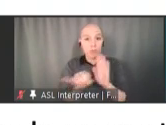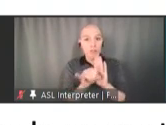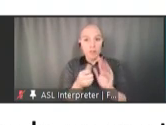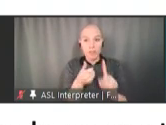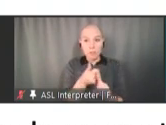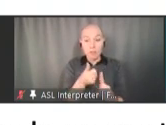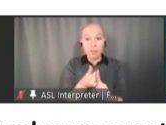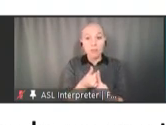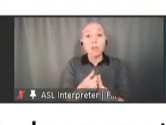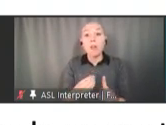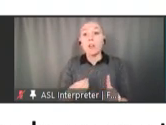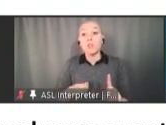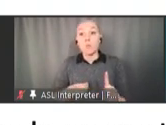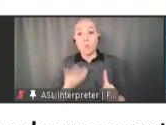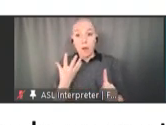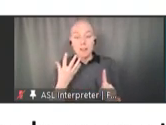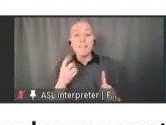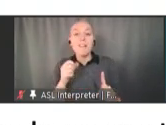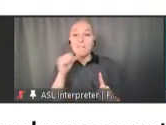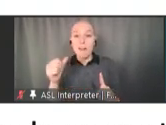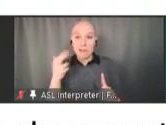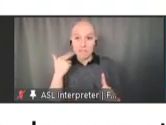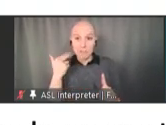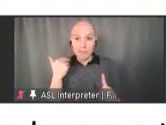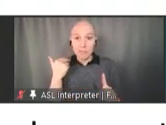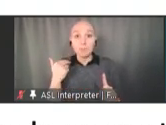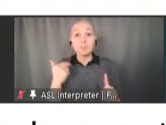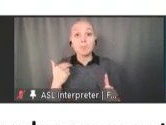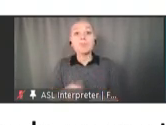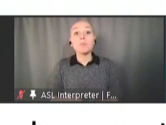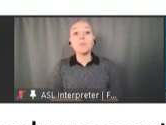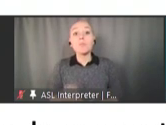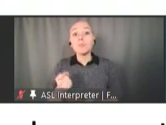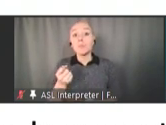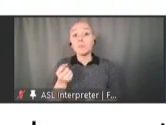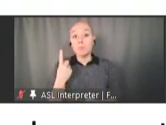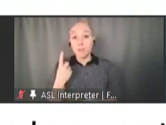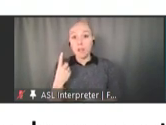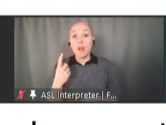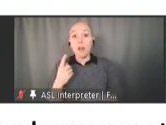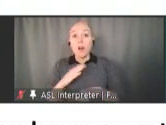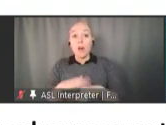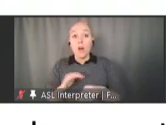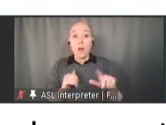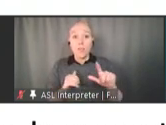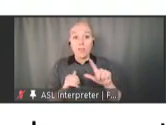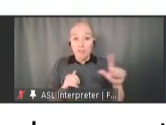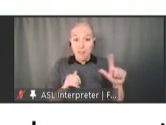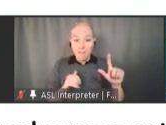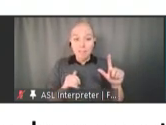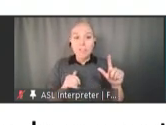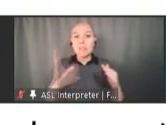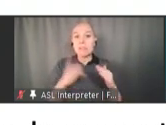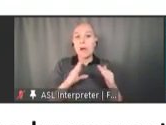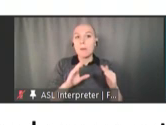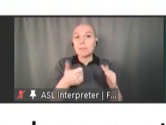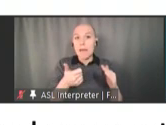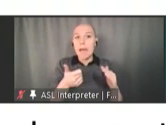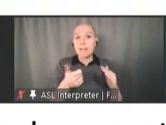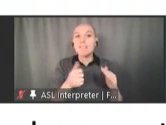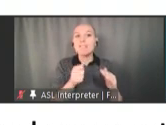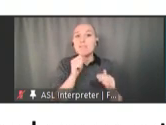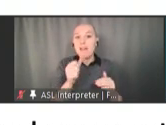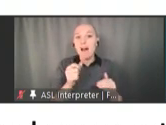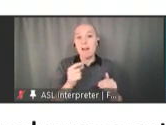So the table on the left lists the top 10 non-serious adverse events reported to VAERS. This includes those that are